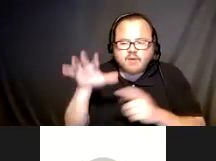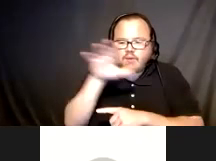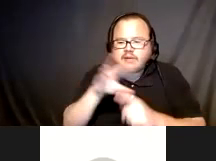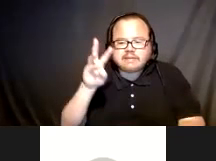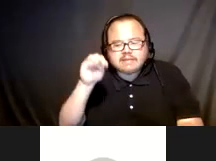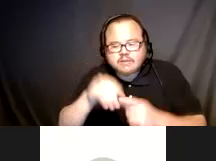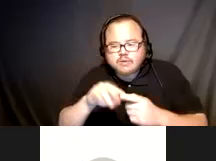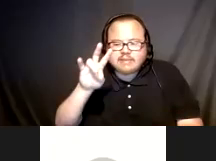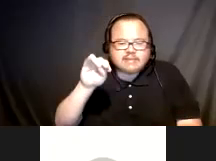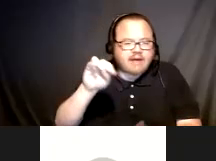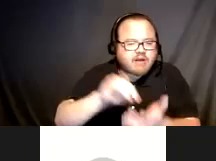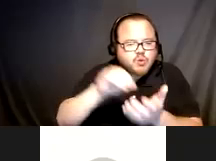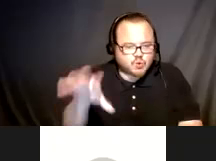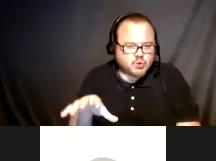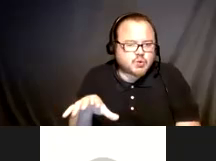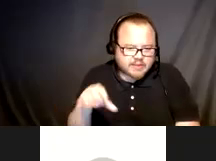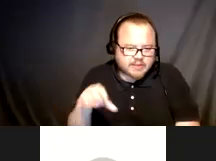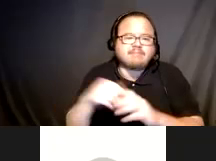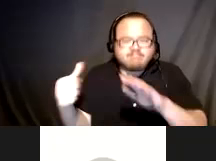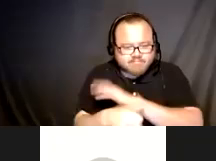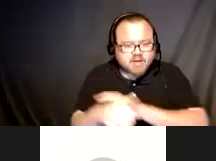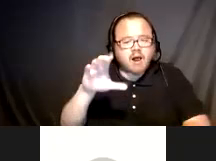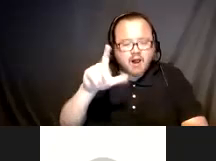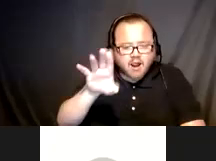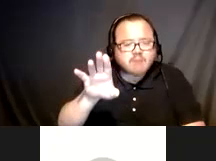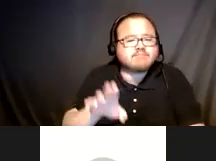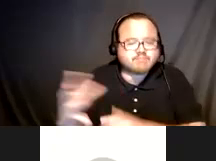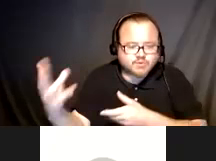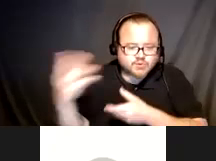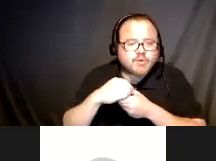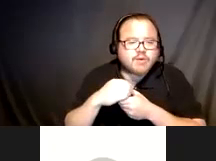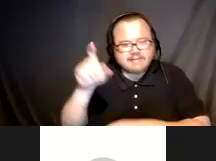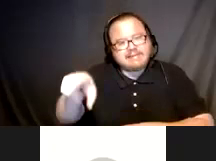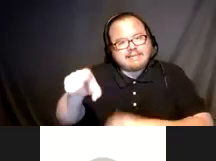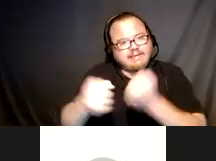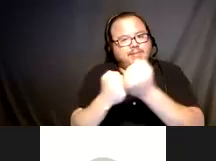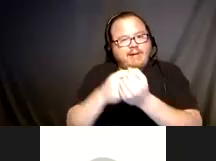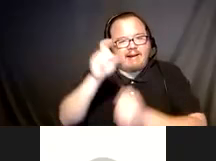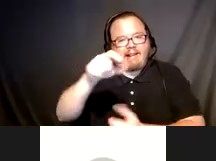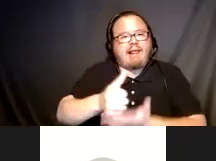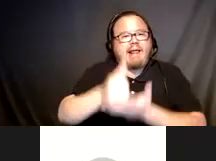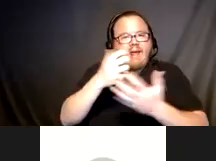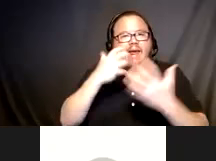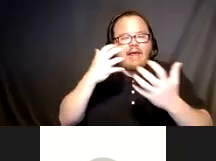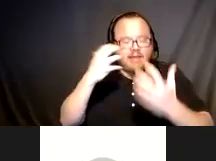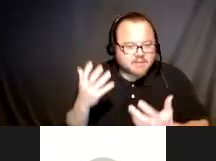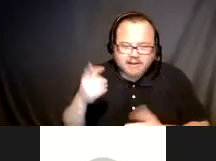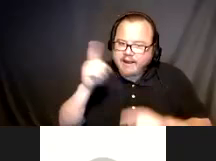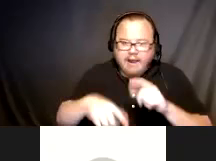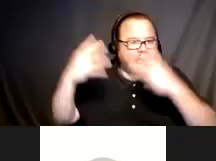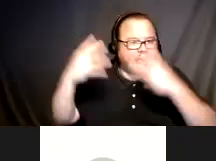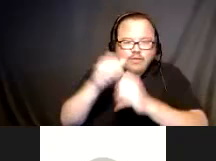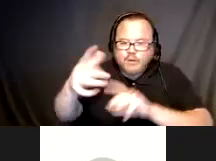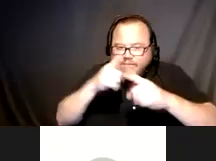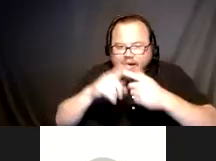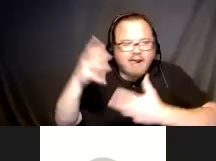70 kids that were actually in the club just because they needed that support and needed that help. They weren't able to go out and hang out with their